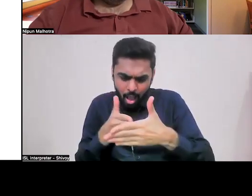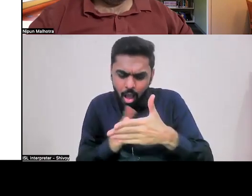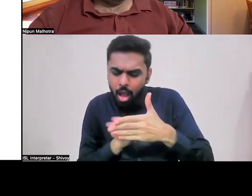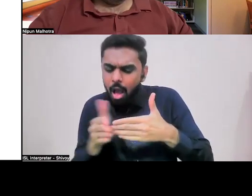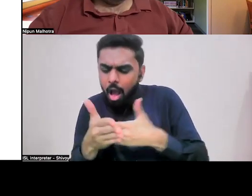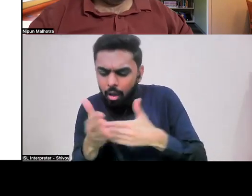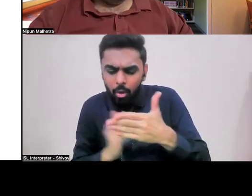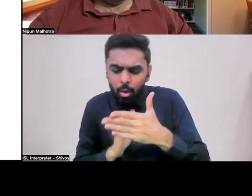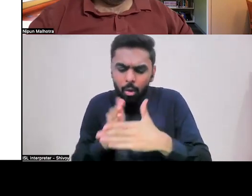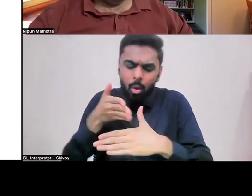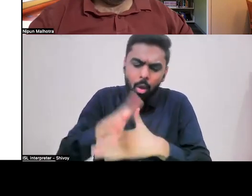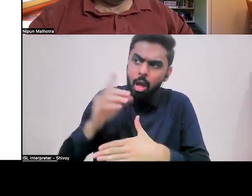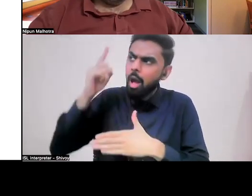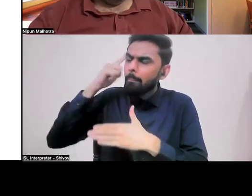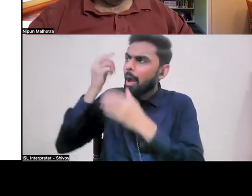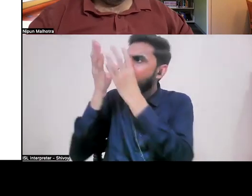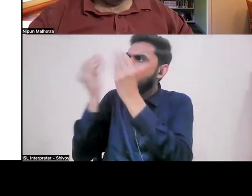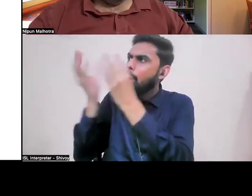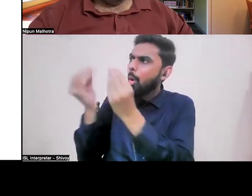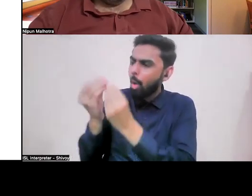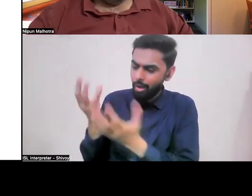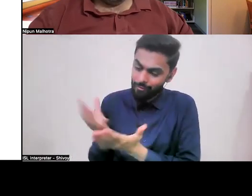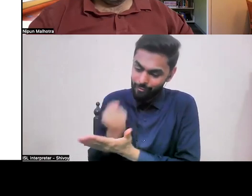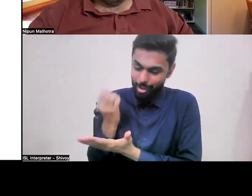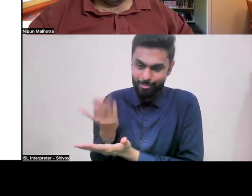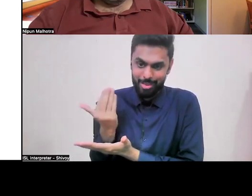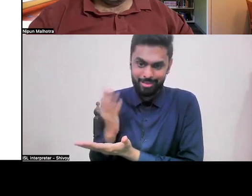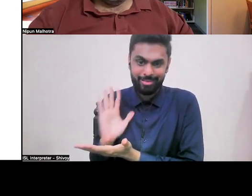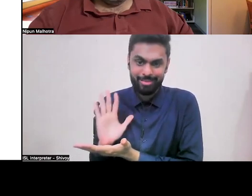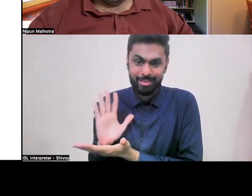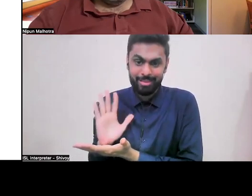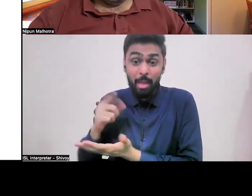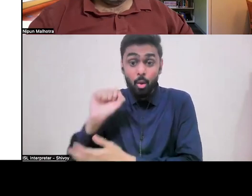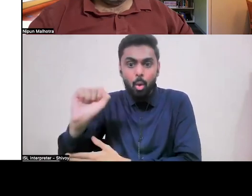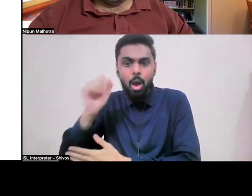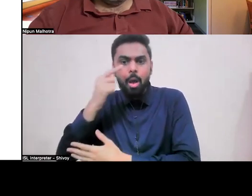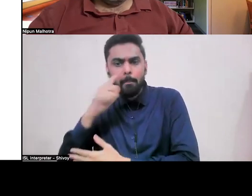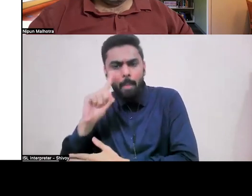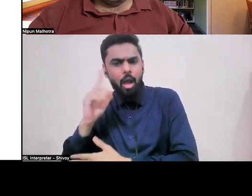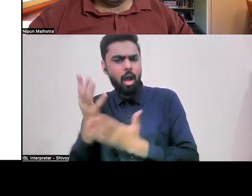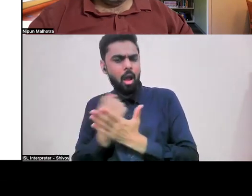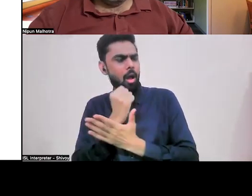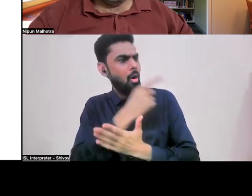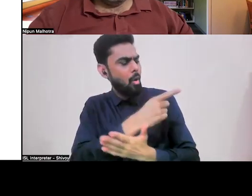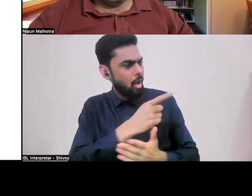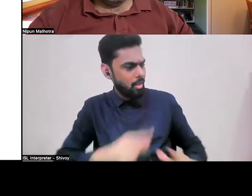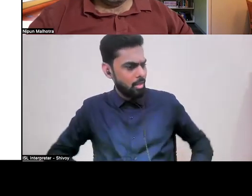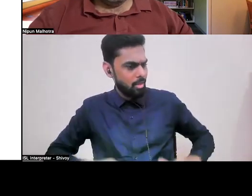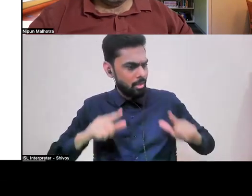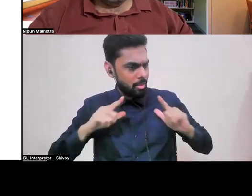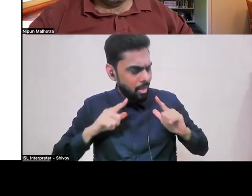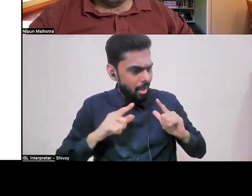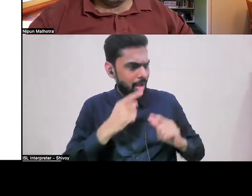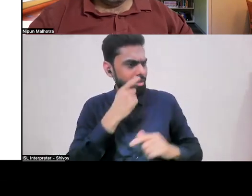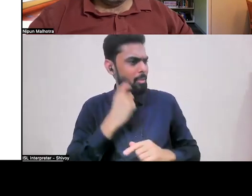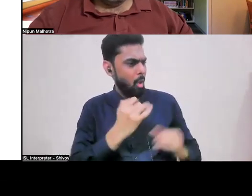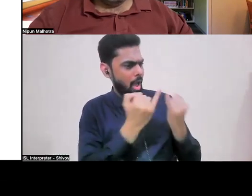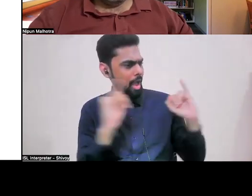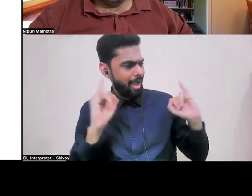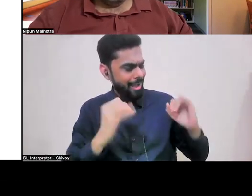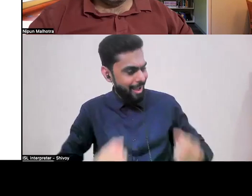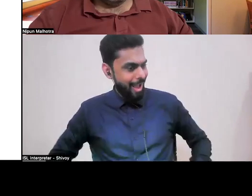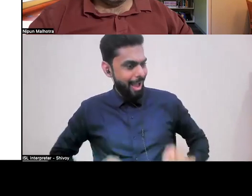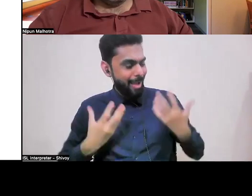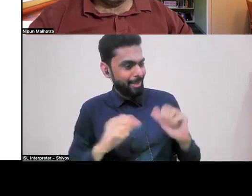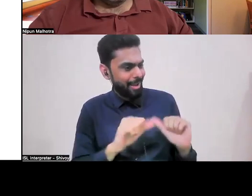mental model, isn't it? So when your mother and your parents came to know that there will be a joy in Nipun's life, that means he